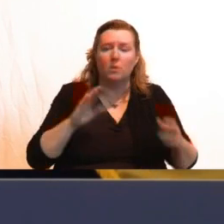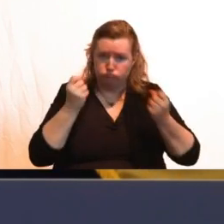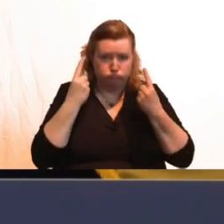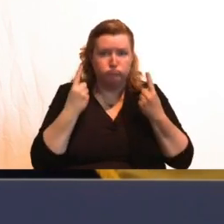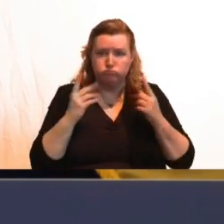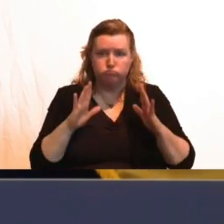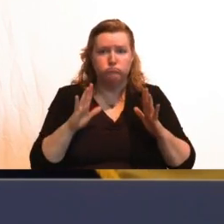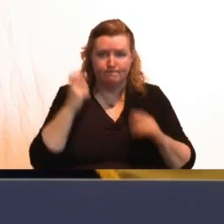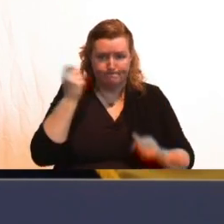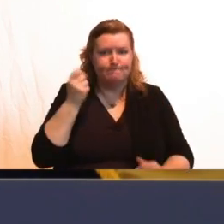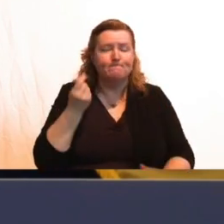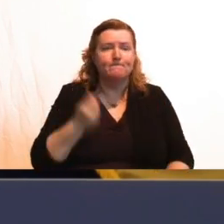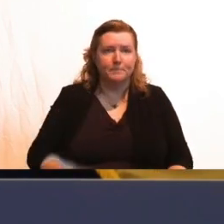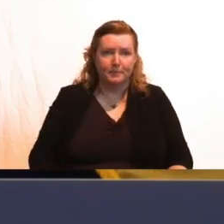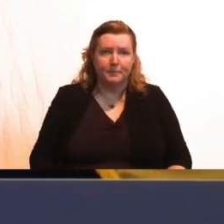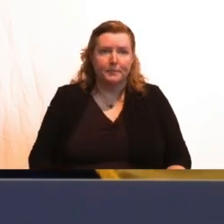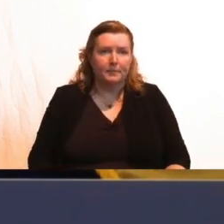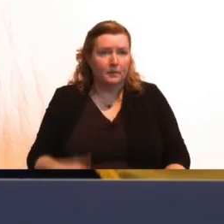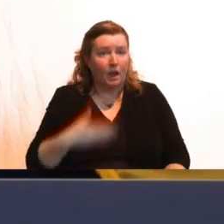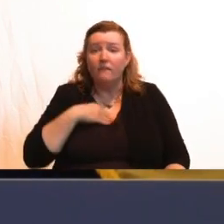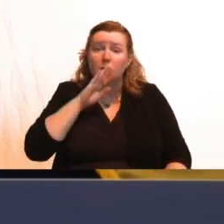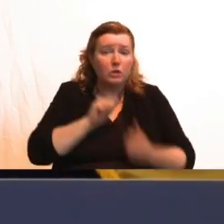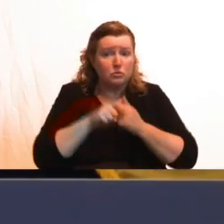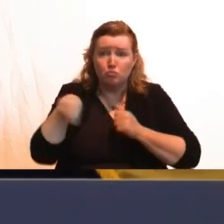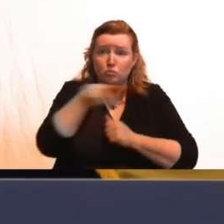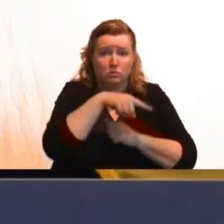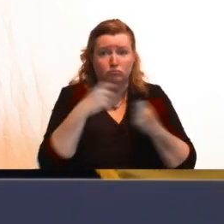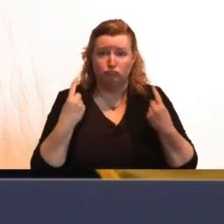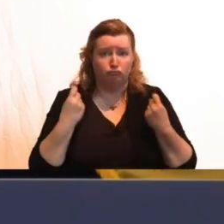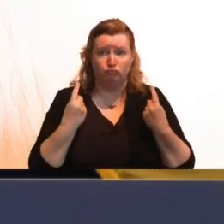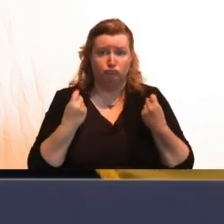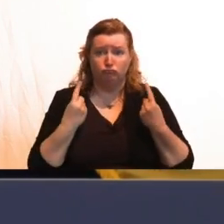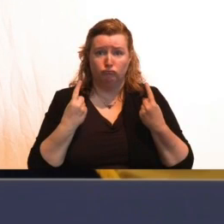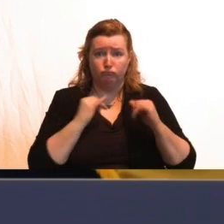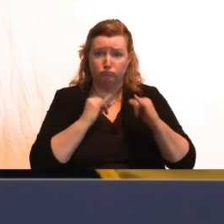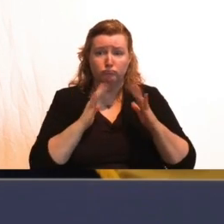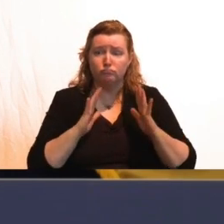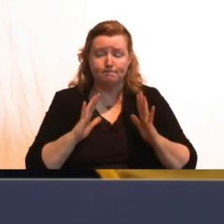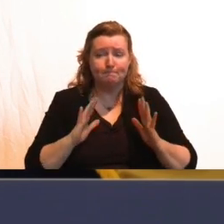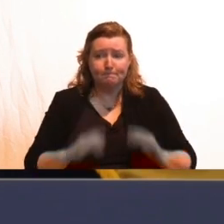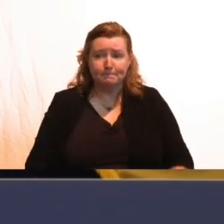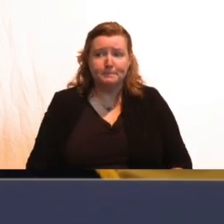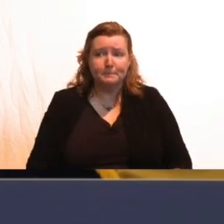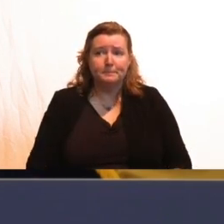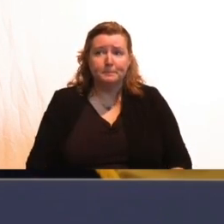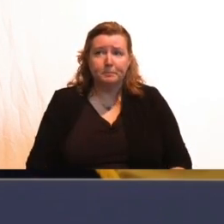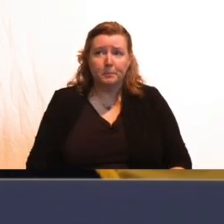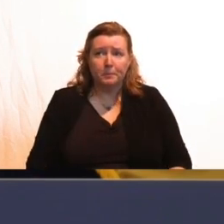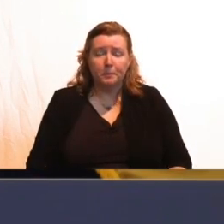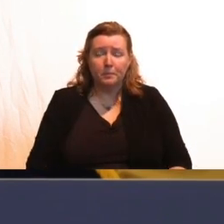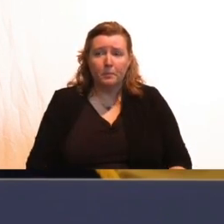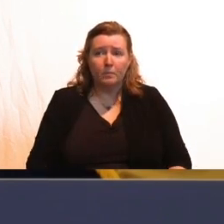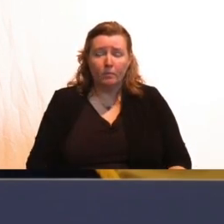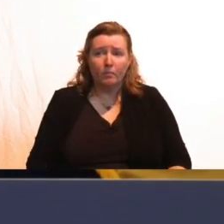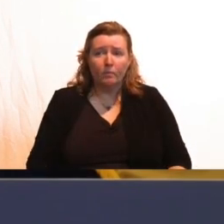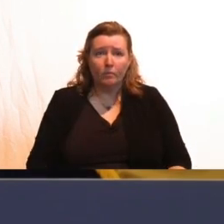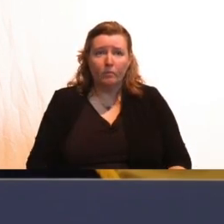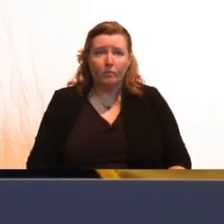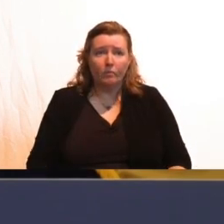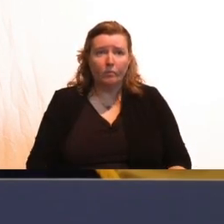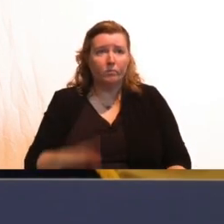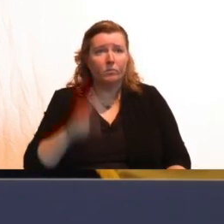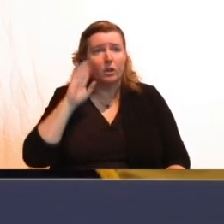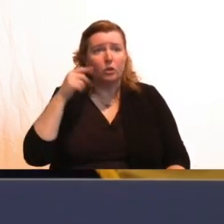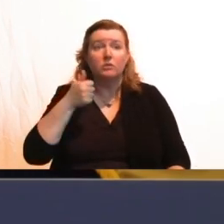And so I get that completely. I know the commissioner, Rob Angelo, is committed to getting all of